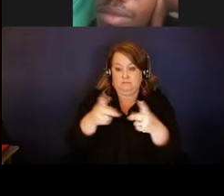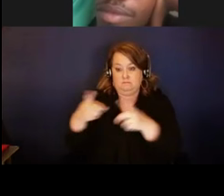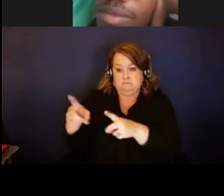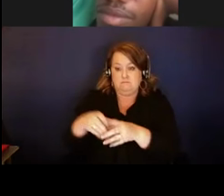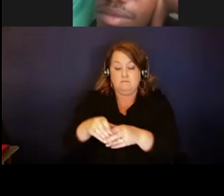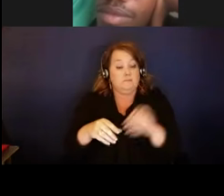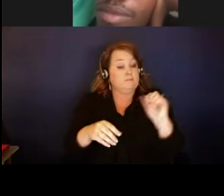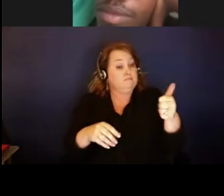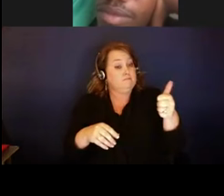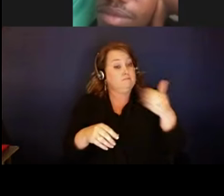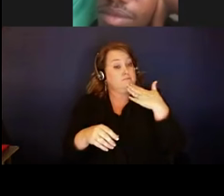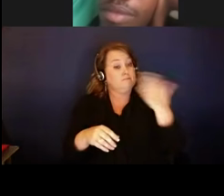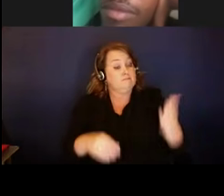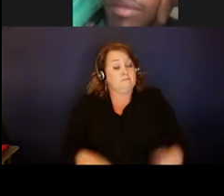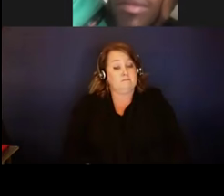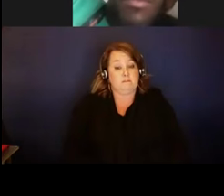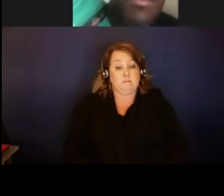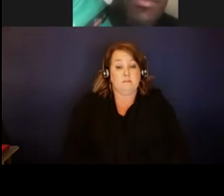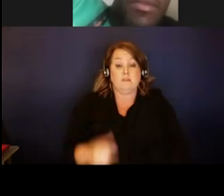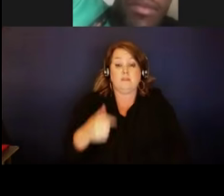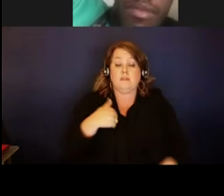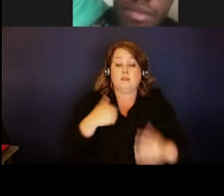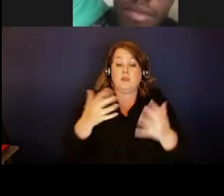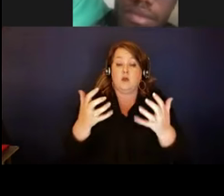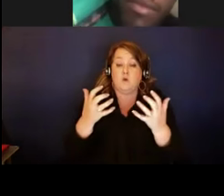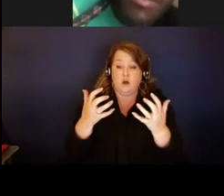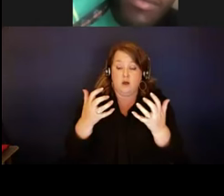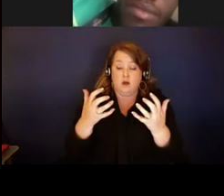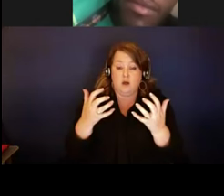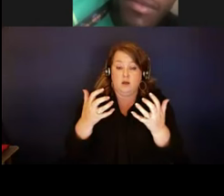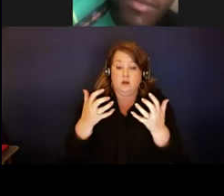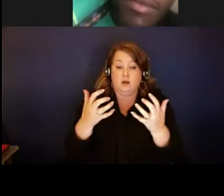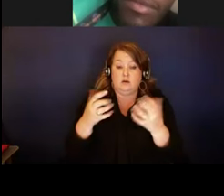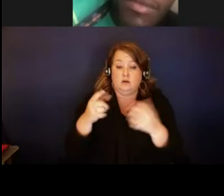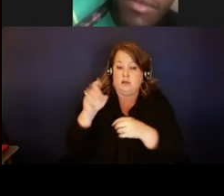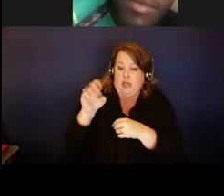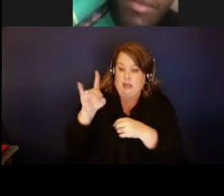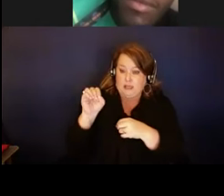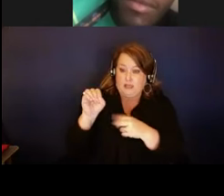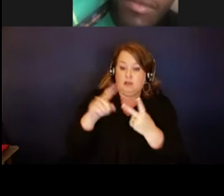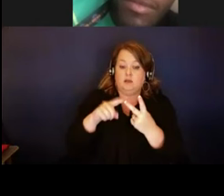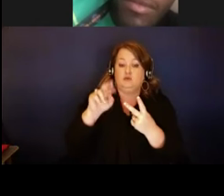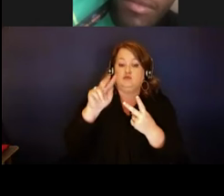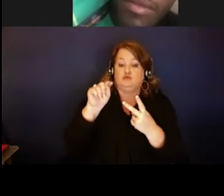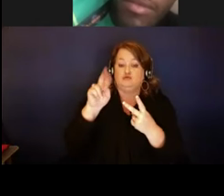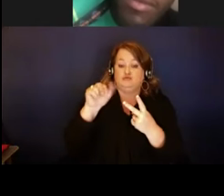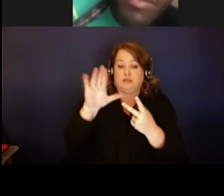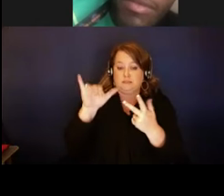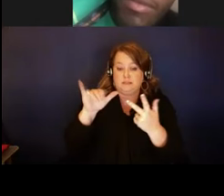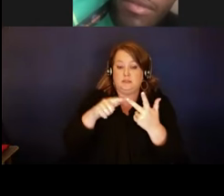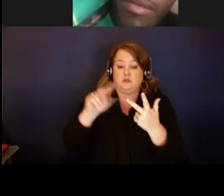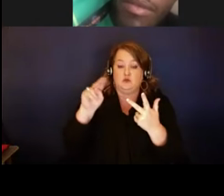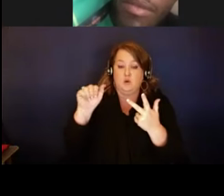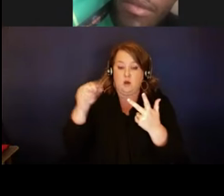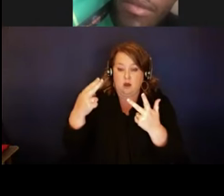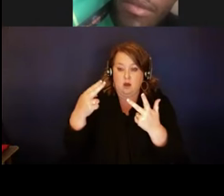Great. Now I do want to ask you, Eddie, Tracy, and Noah, and we'll start with Noah for this